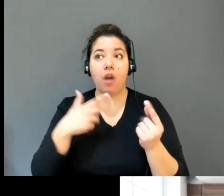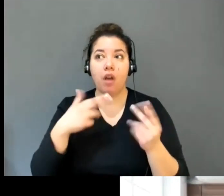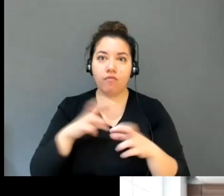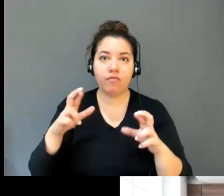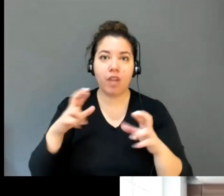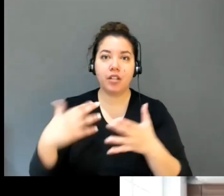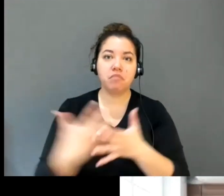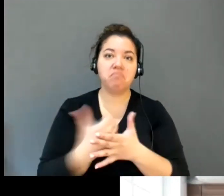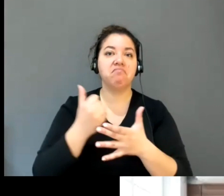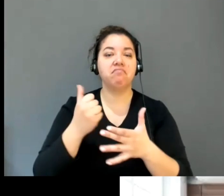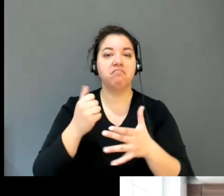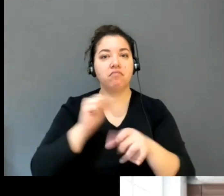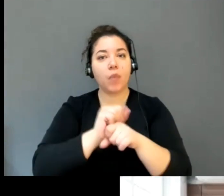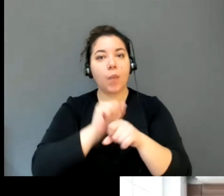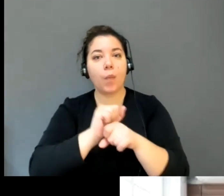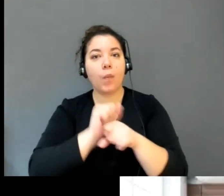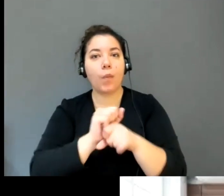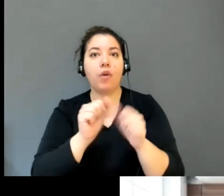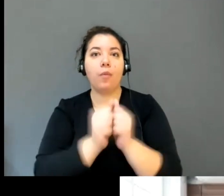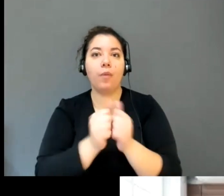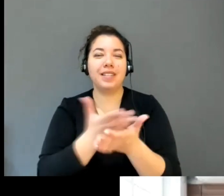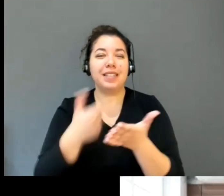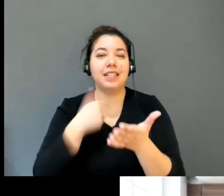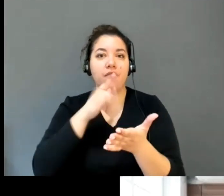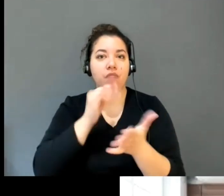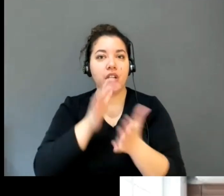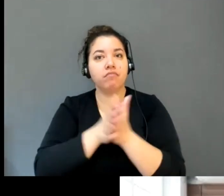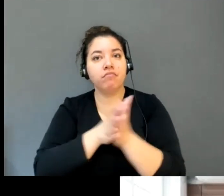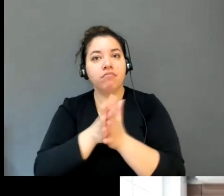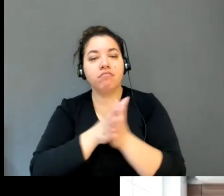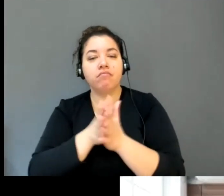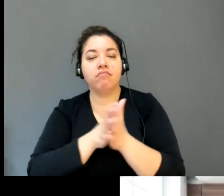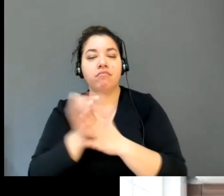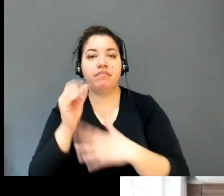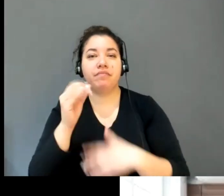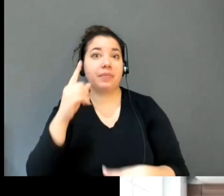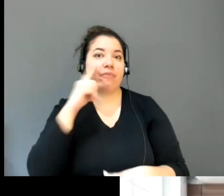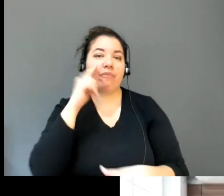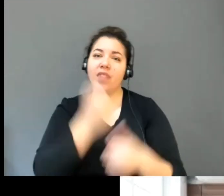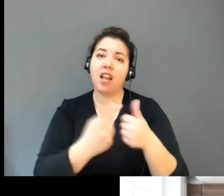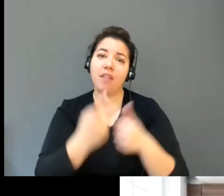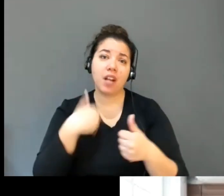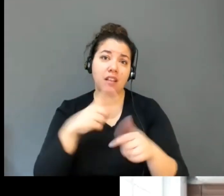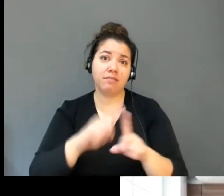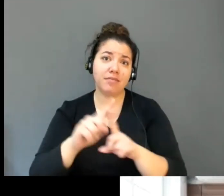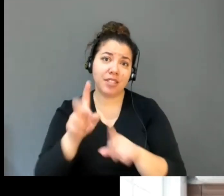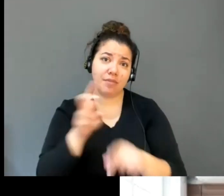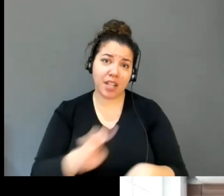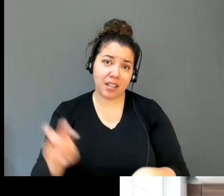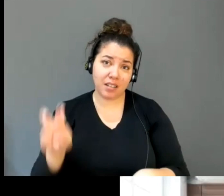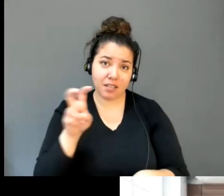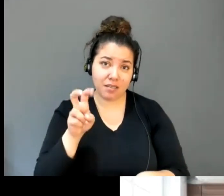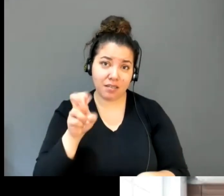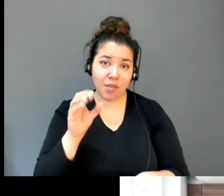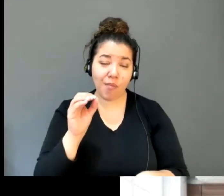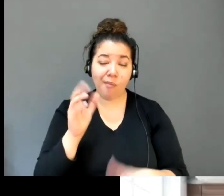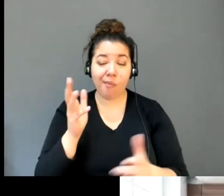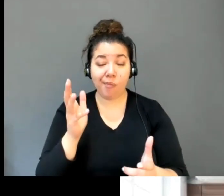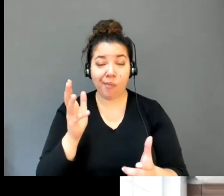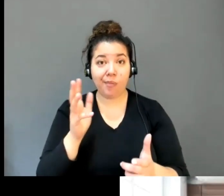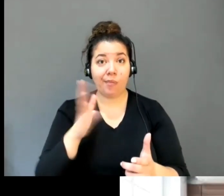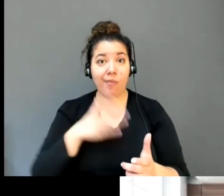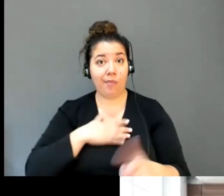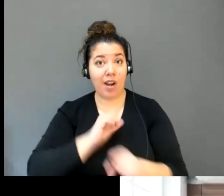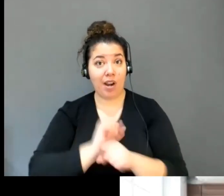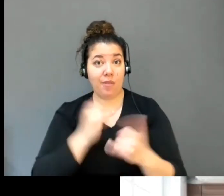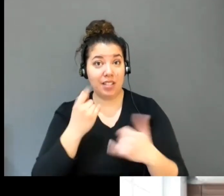found passionate about. So, I think, everybody's got a different path. For instance, what I do today is completely